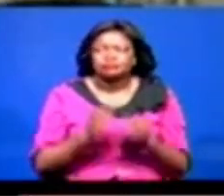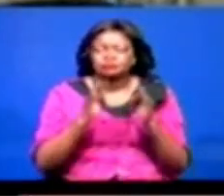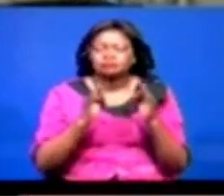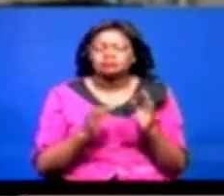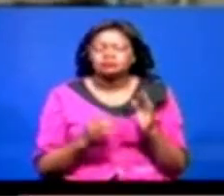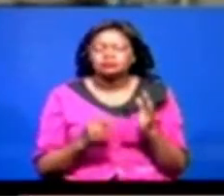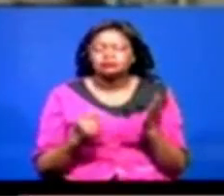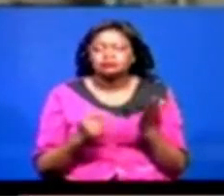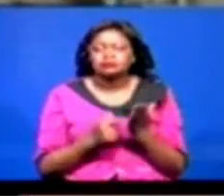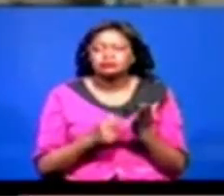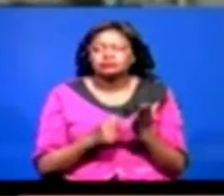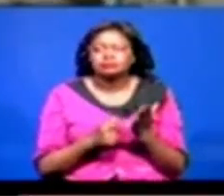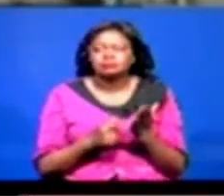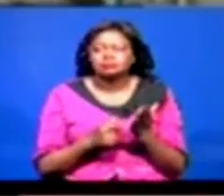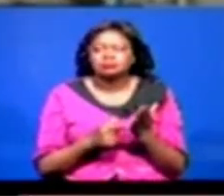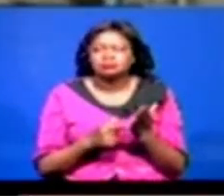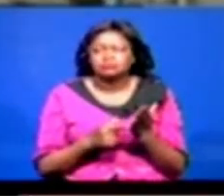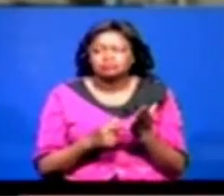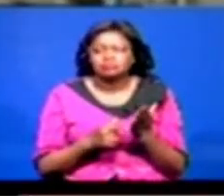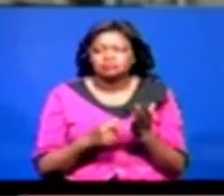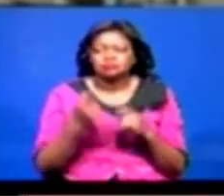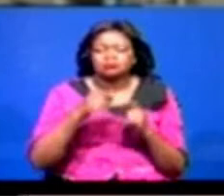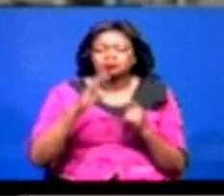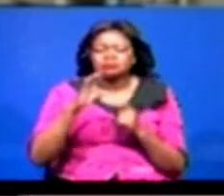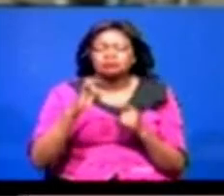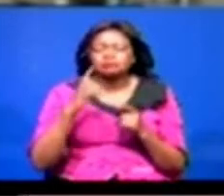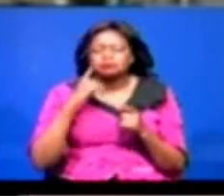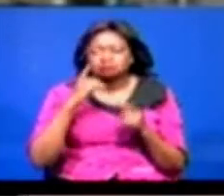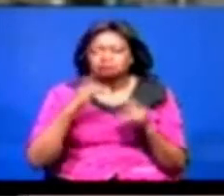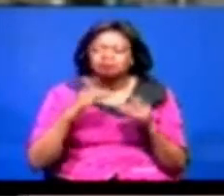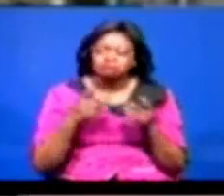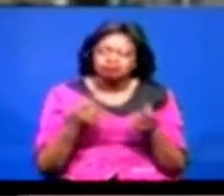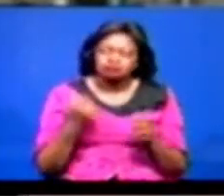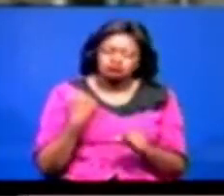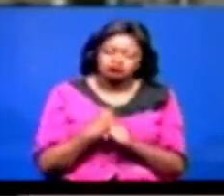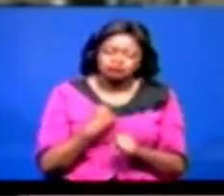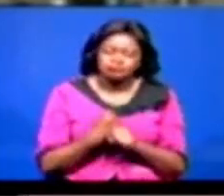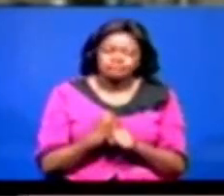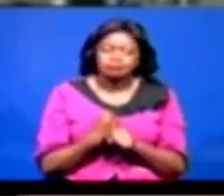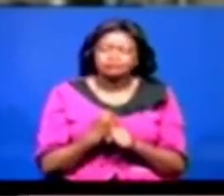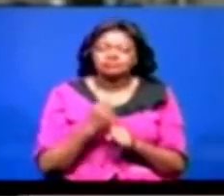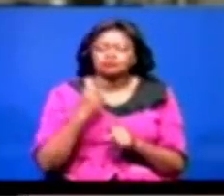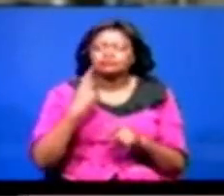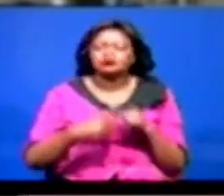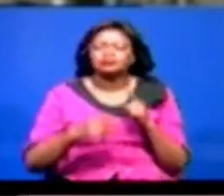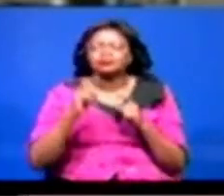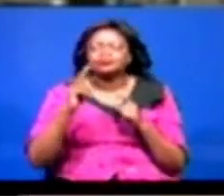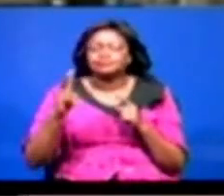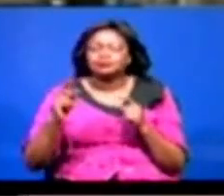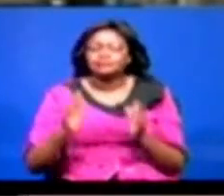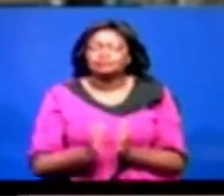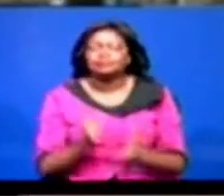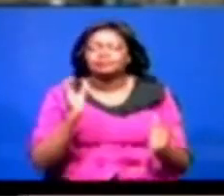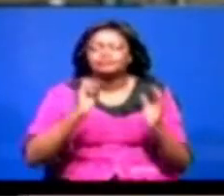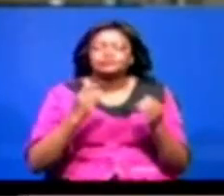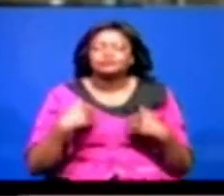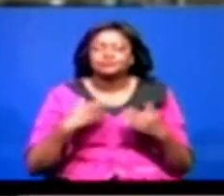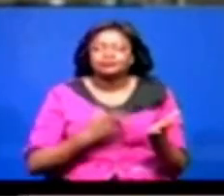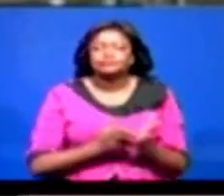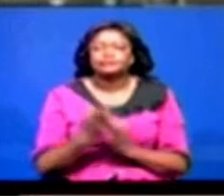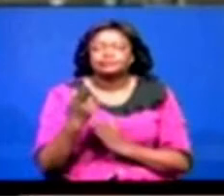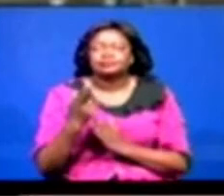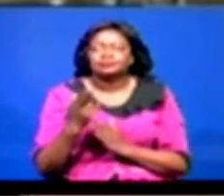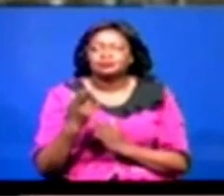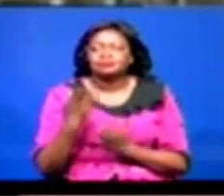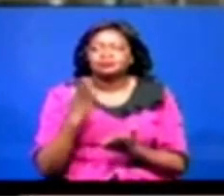by the IEBC for the conduct of the 2022 general elections met the standards of integrity,